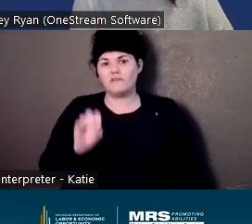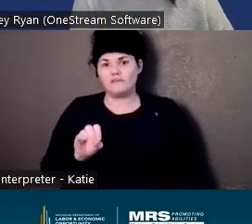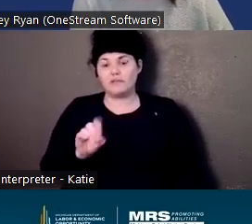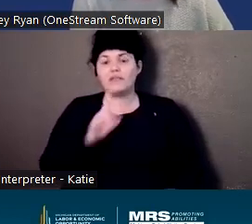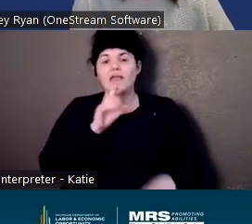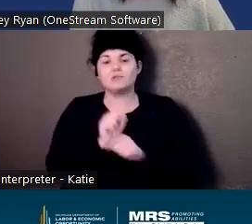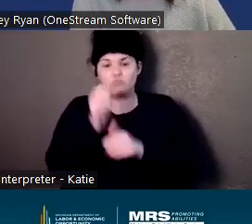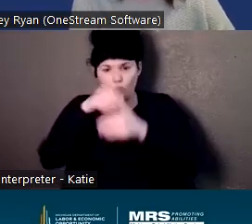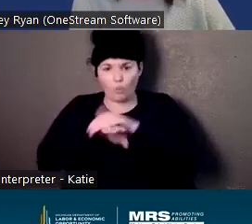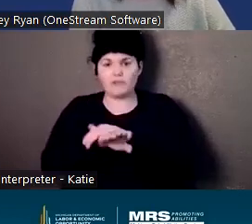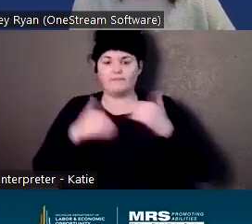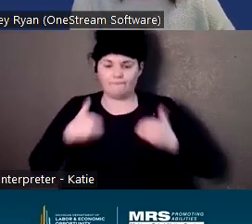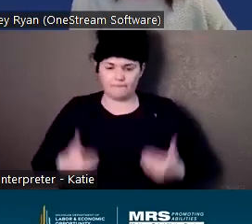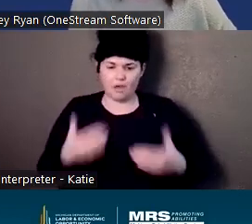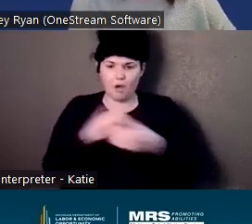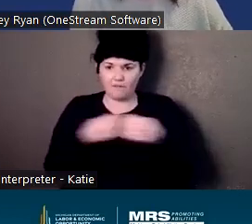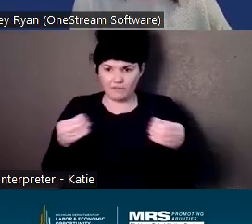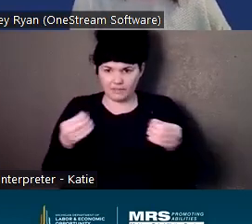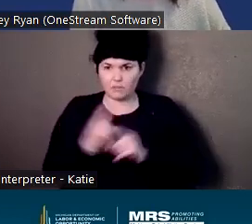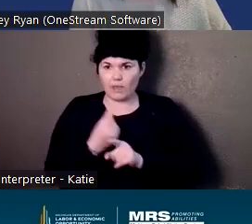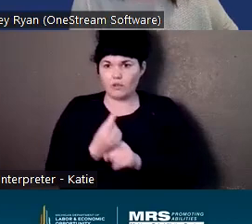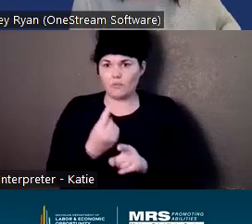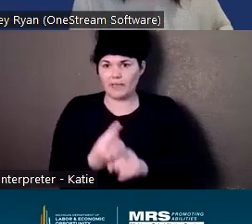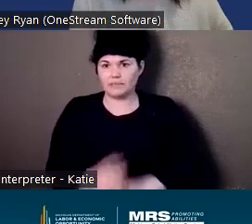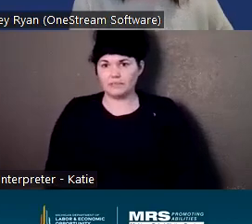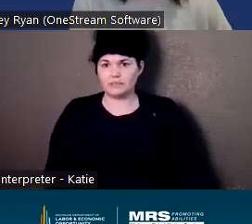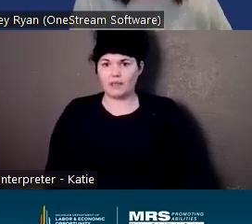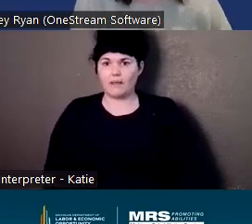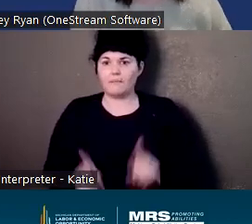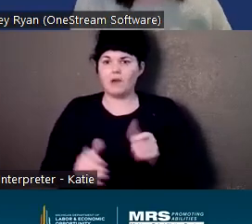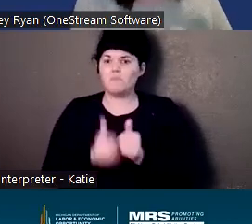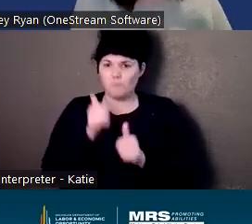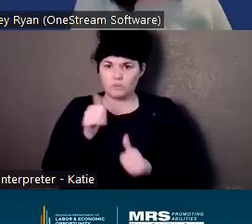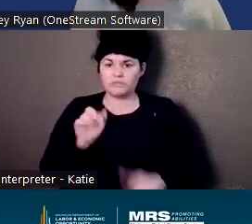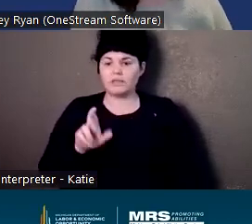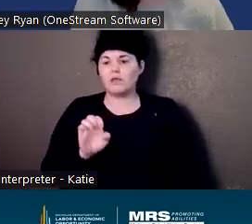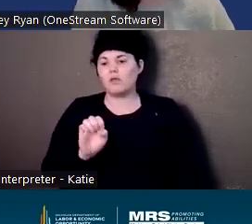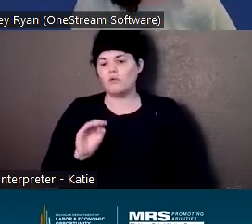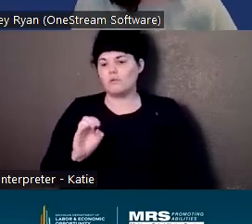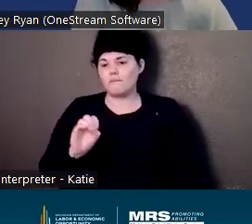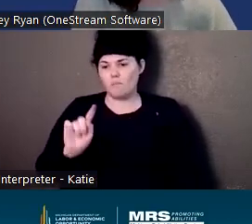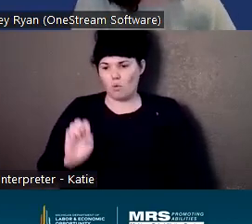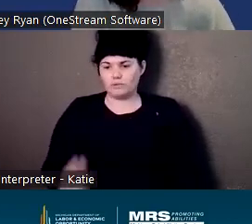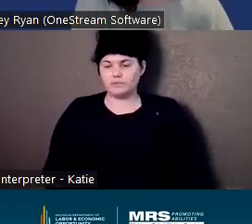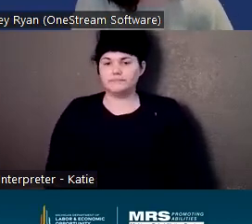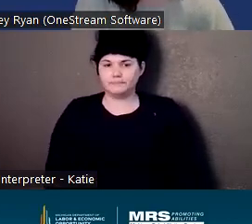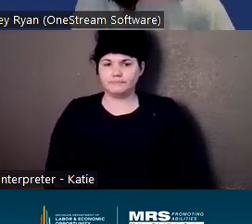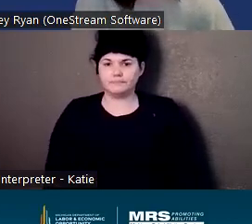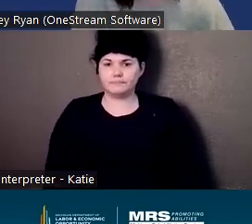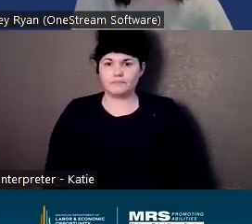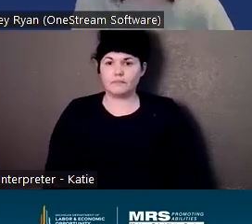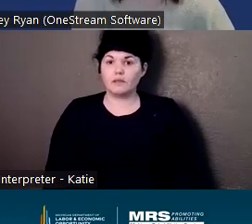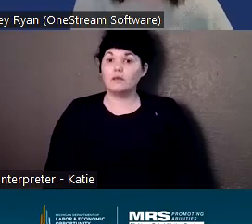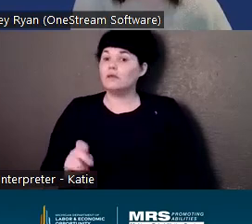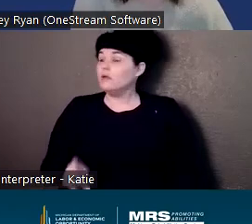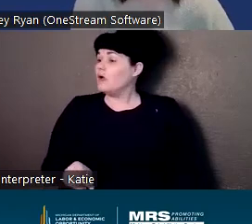office on a regular basis, but majority are remote. Okay. And then with your customer